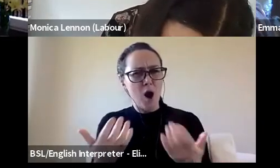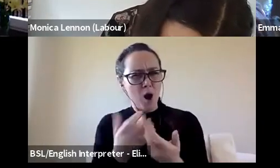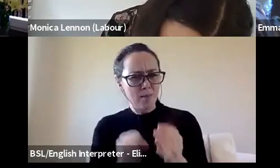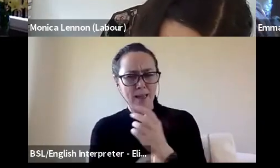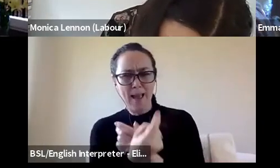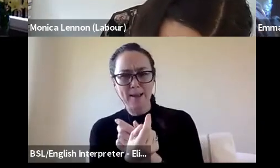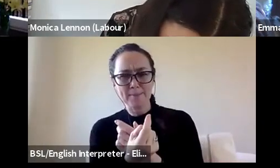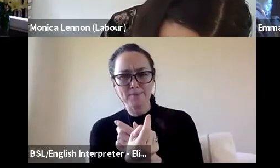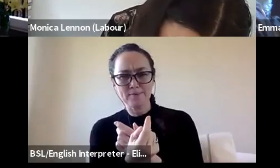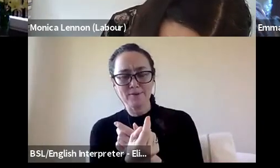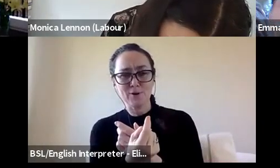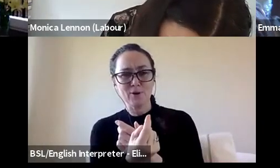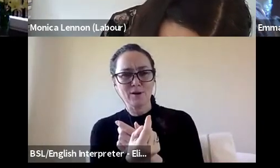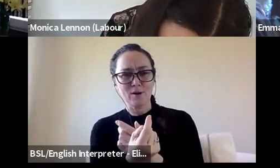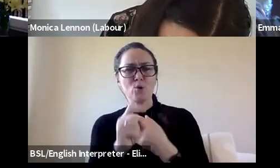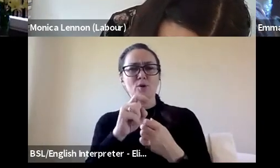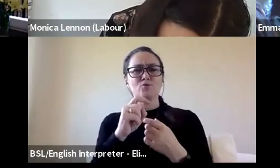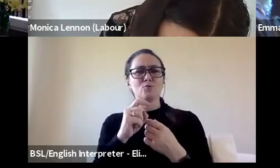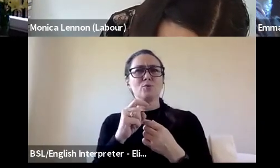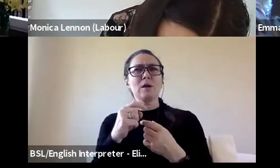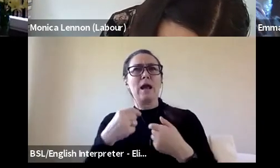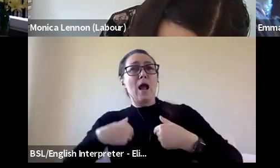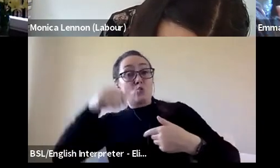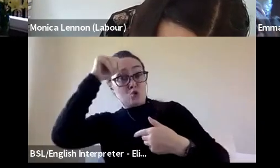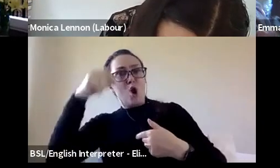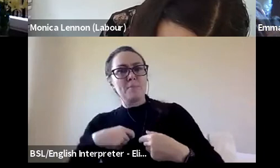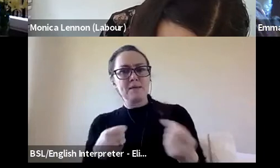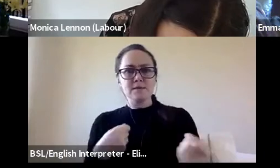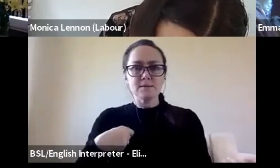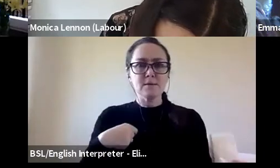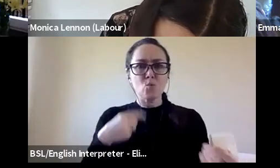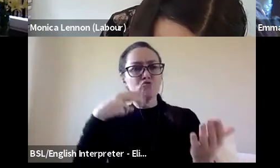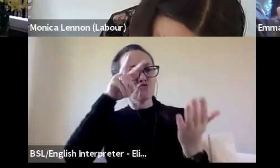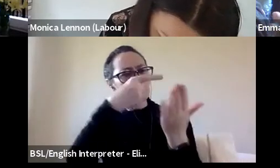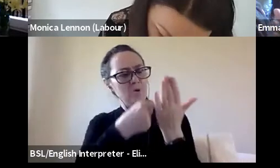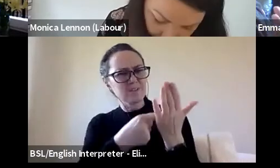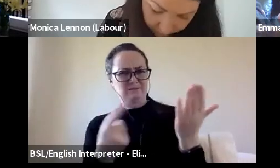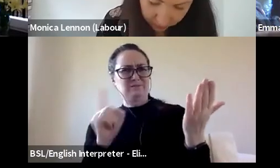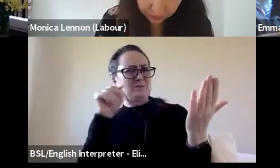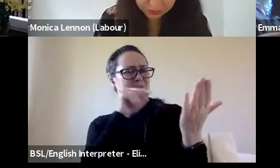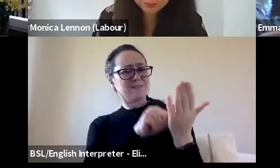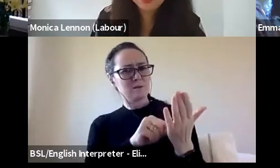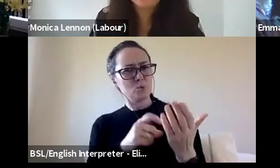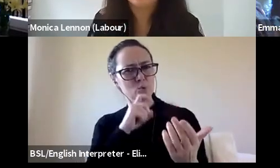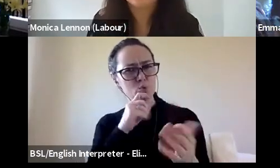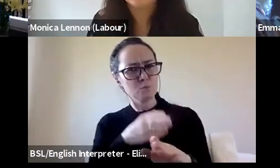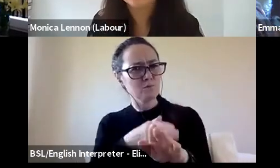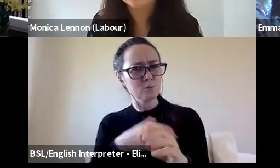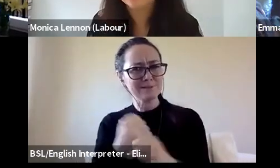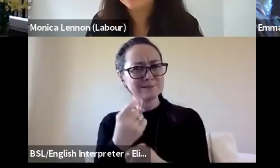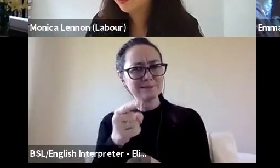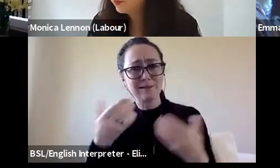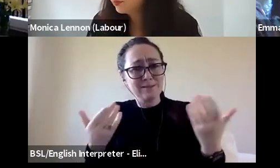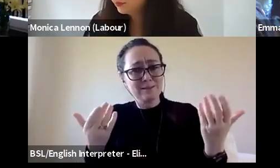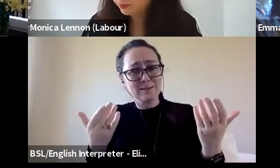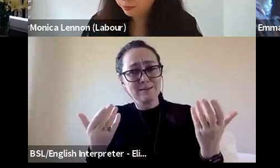that person in the room, and I think, who was it before me? The SNP firmly believes that nothing should be done for disabled people without disabled people,